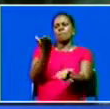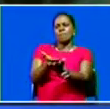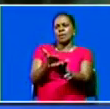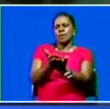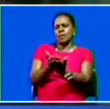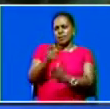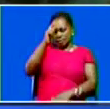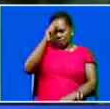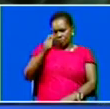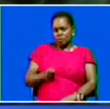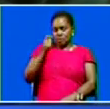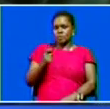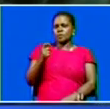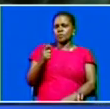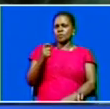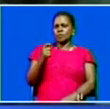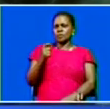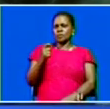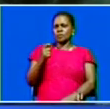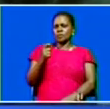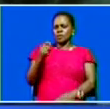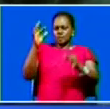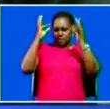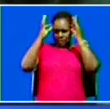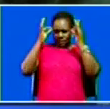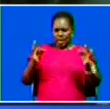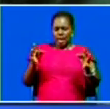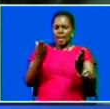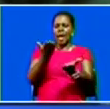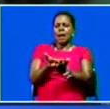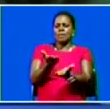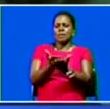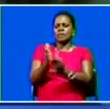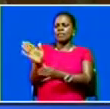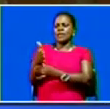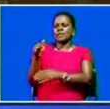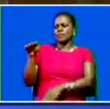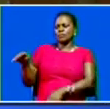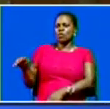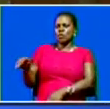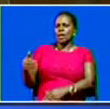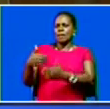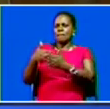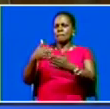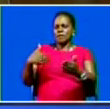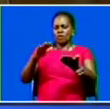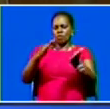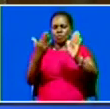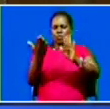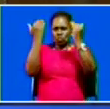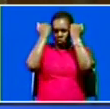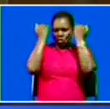Chief Magistrate Vincent Adet will issue a ruling on the bail application on Thursday morning. Prior to being arraigned in